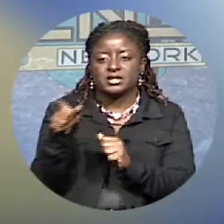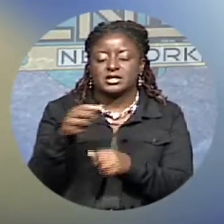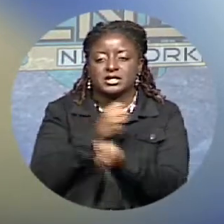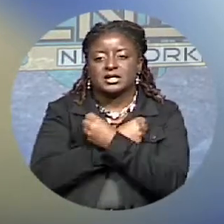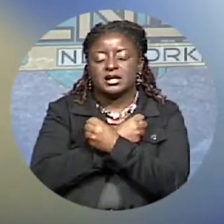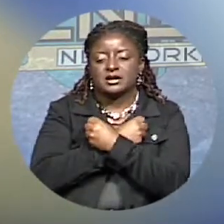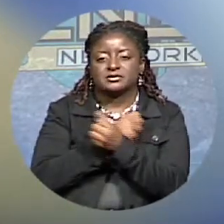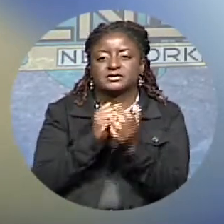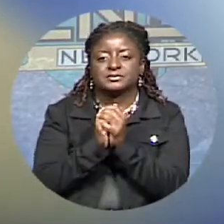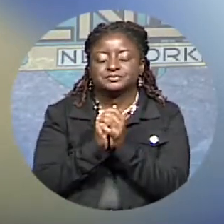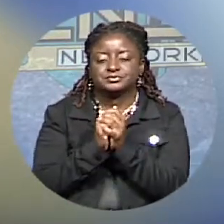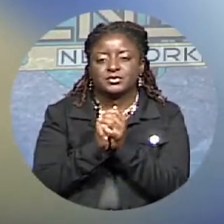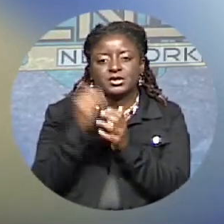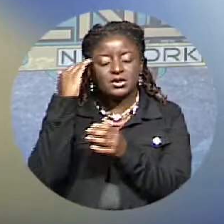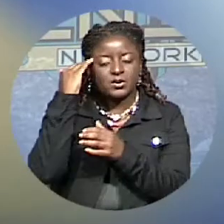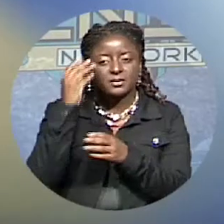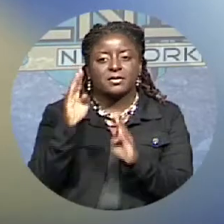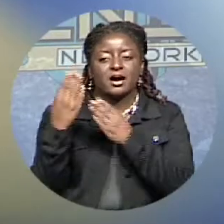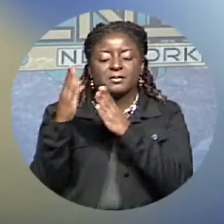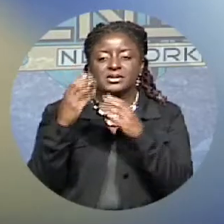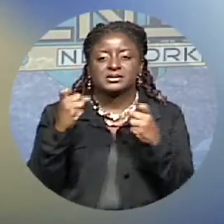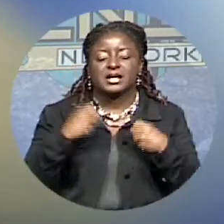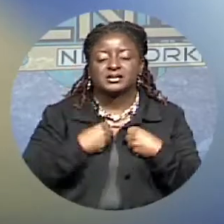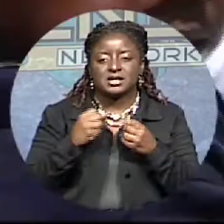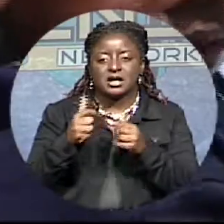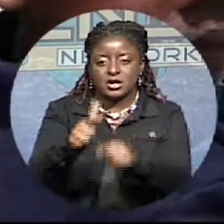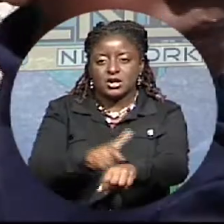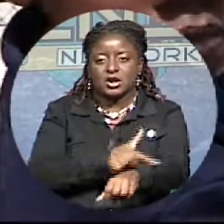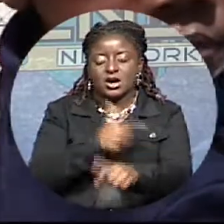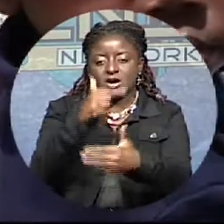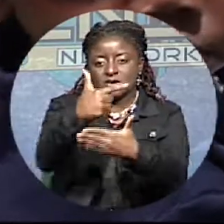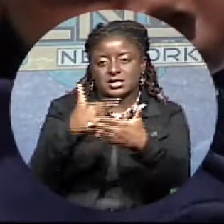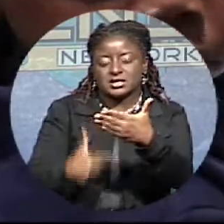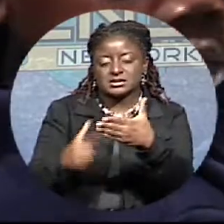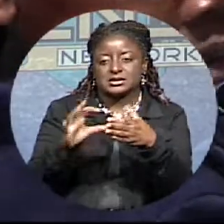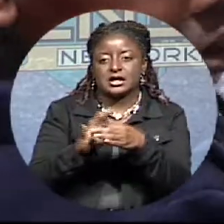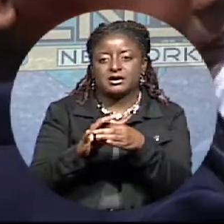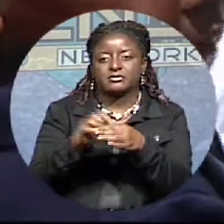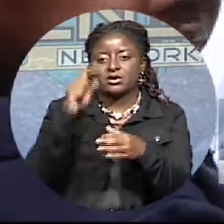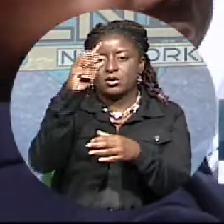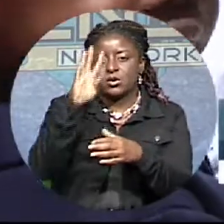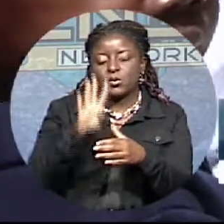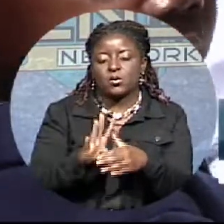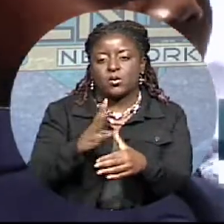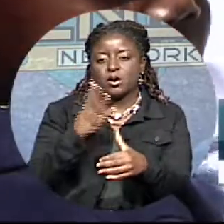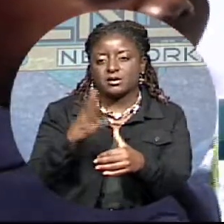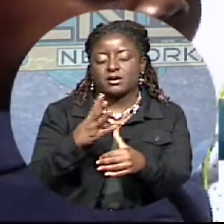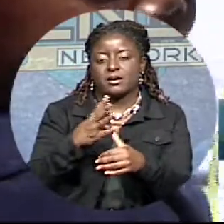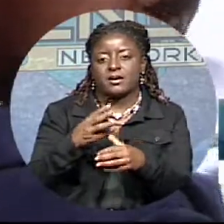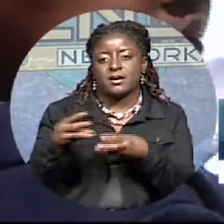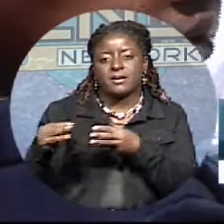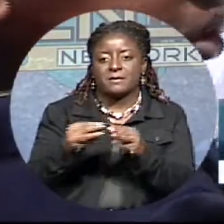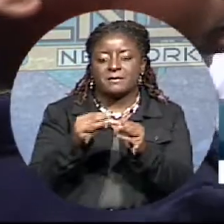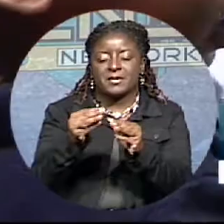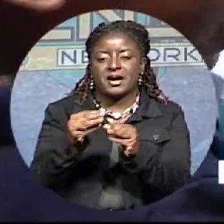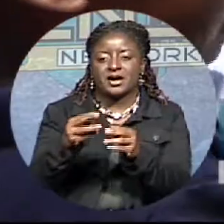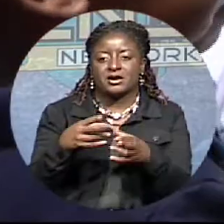credible quarter-milers to carry on the legacy. They're the best in the world. They are confident. They're